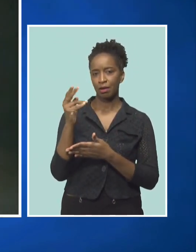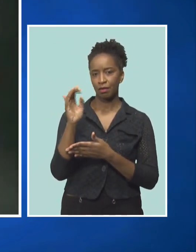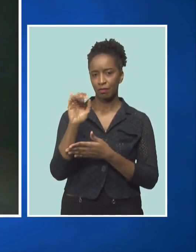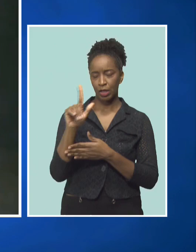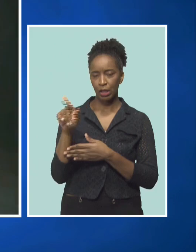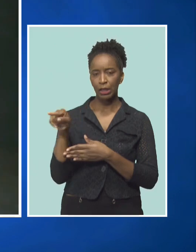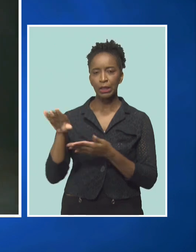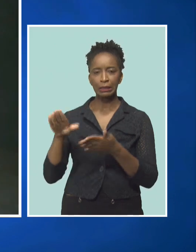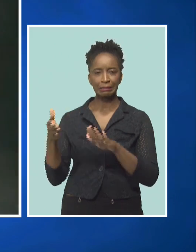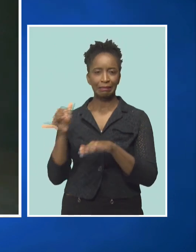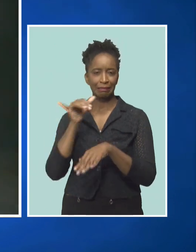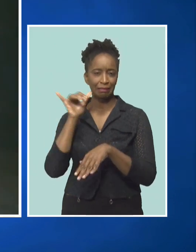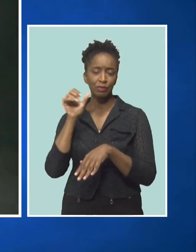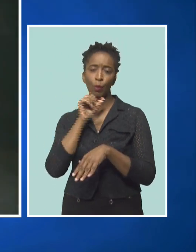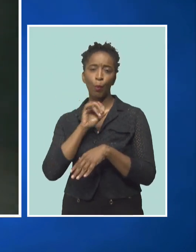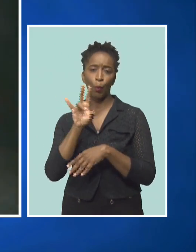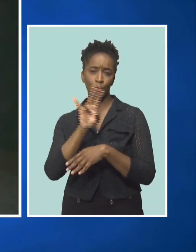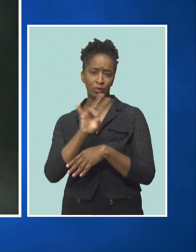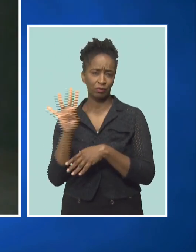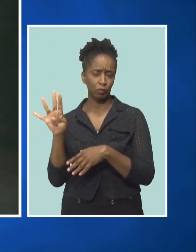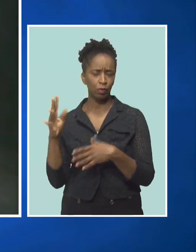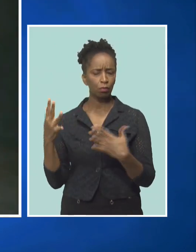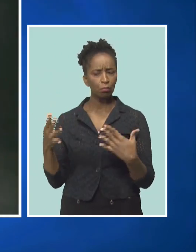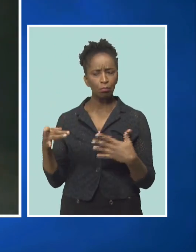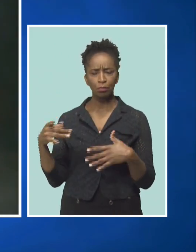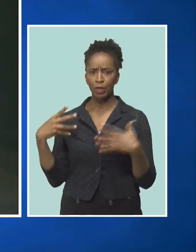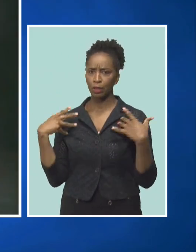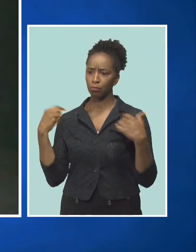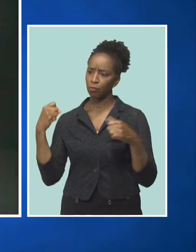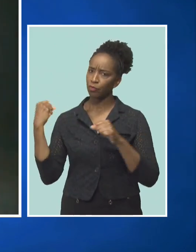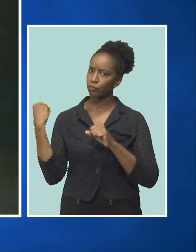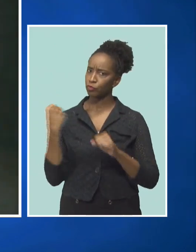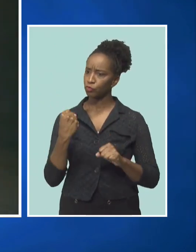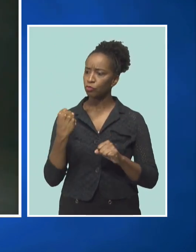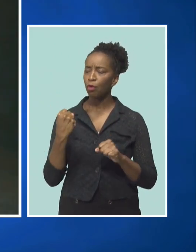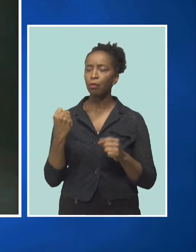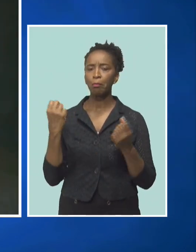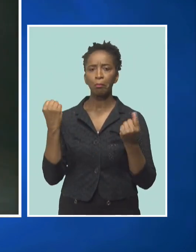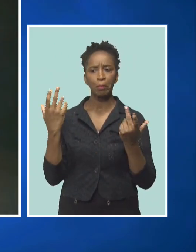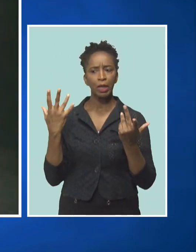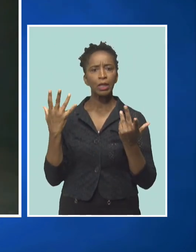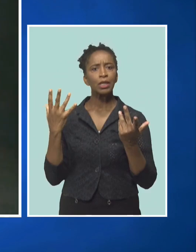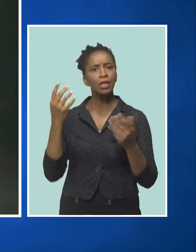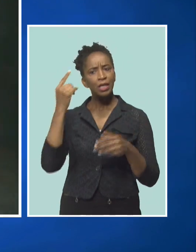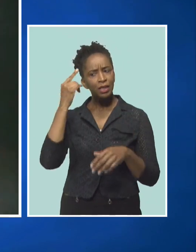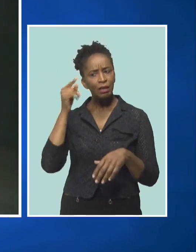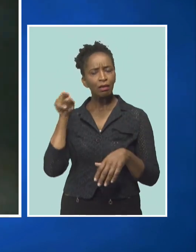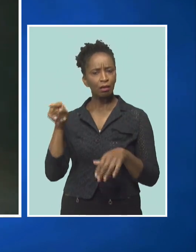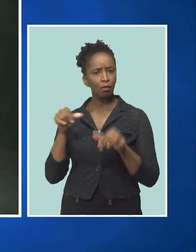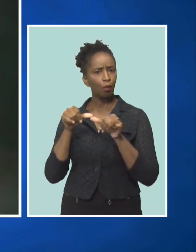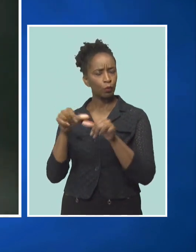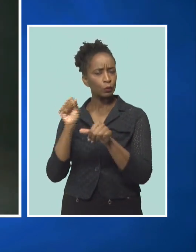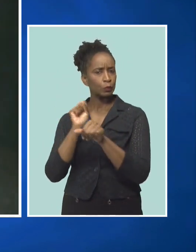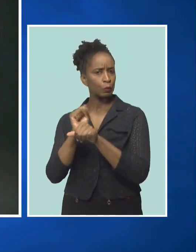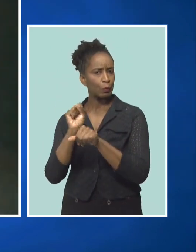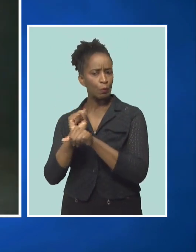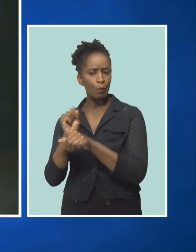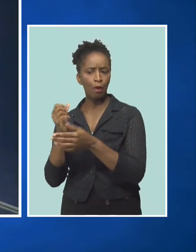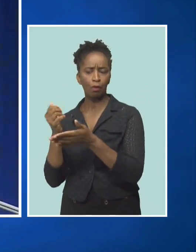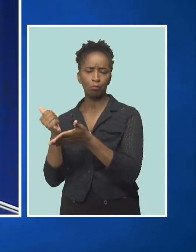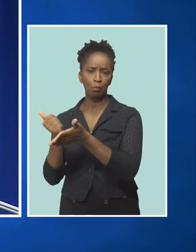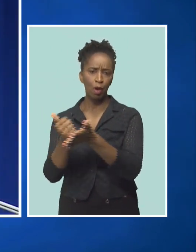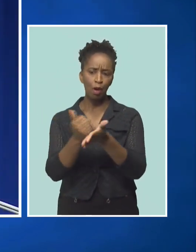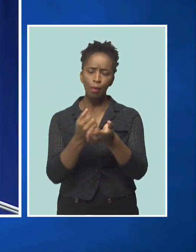death came at a time when many expected that he still had so much to contribute, and is a reminder to those he has